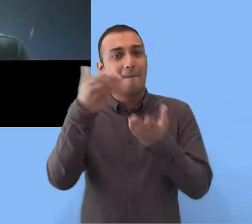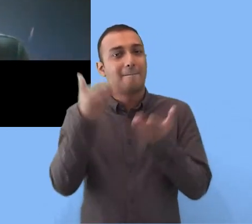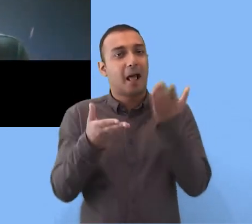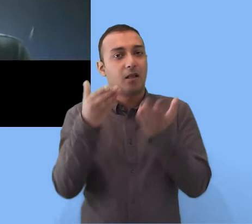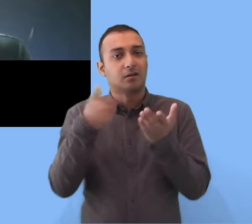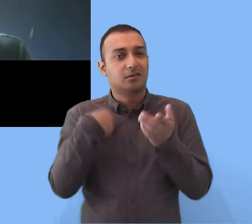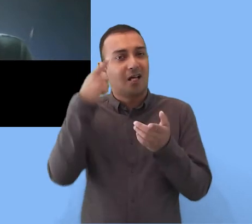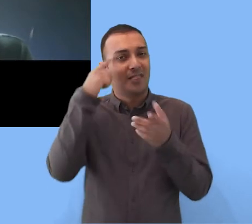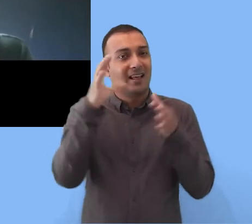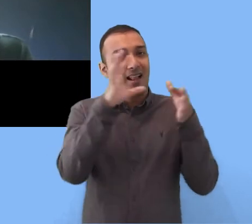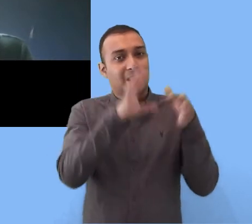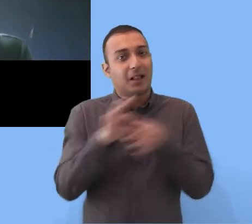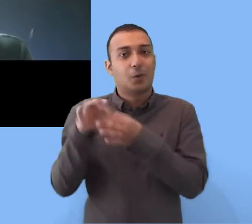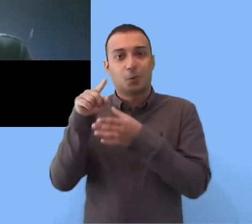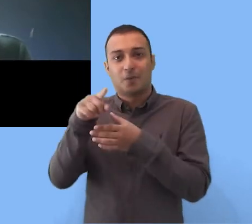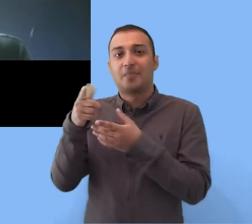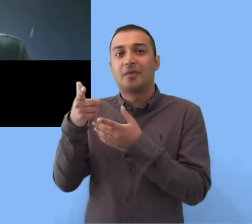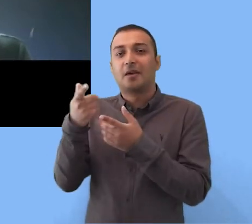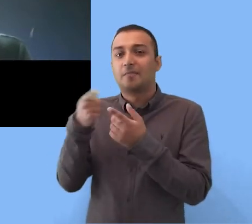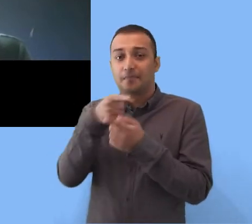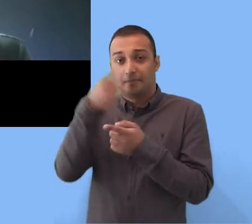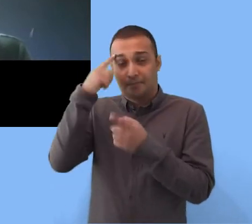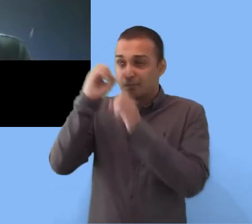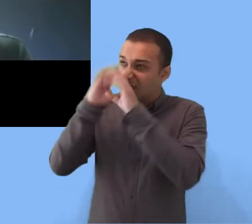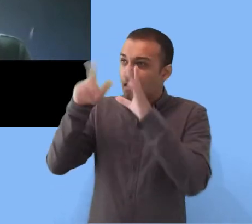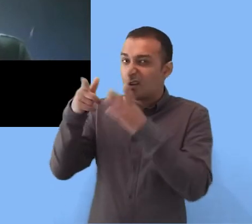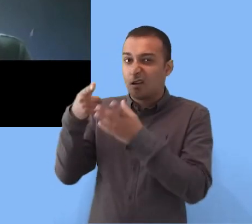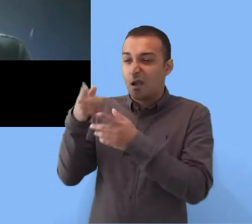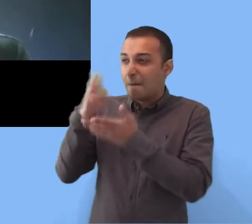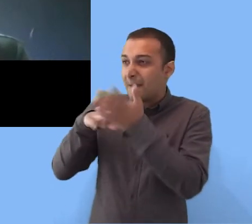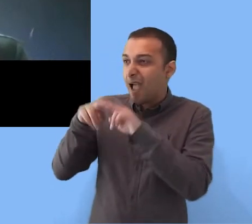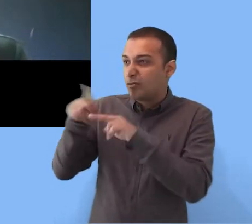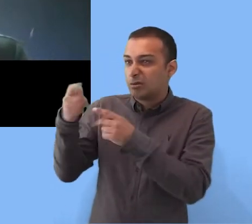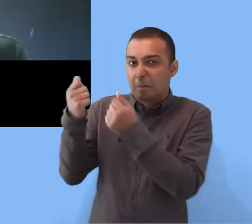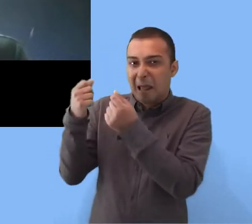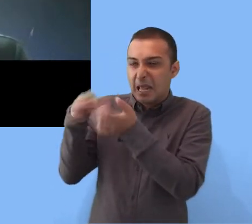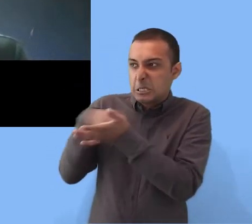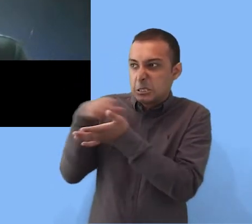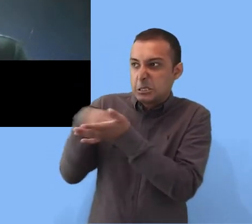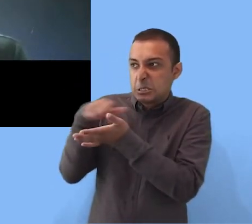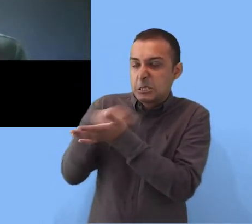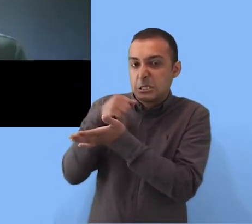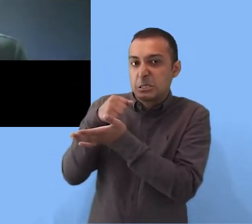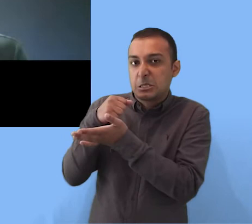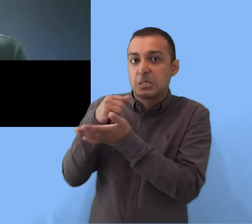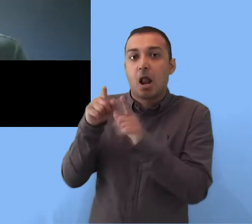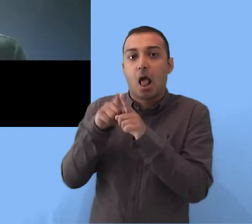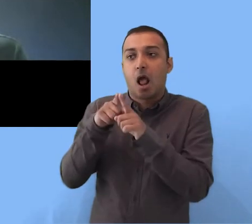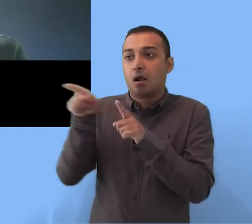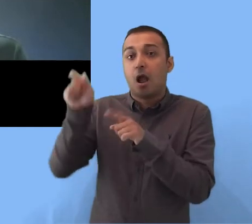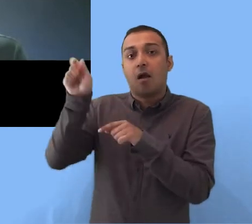are they being seen as a customer and a paying customer we need to keep happy, or are they being seen as